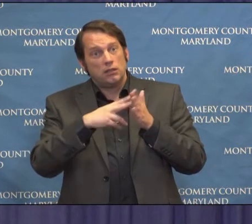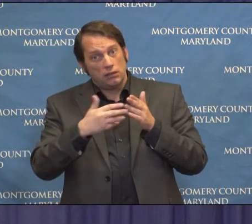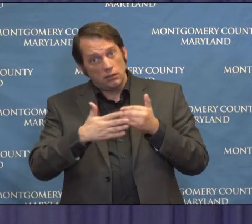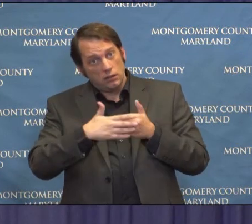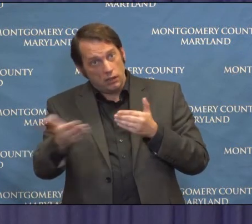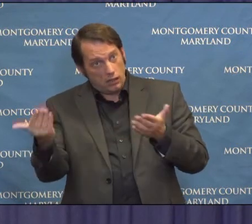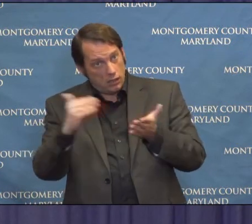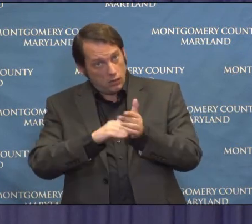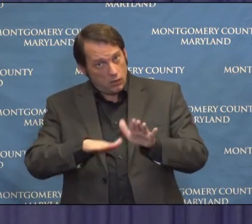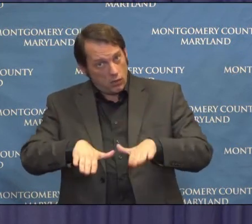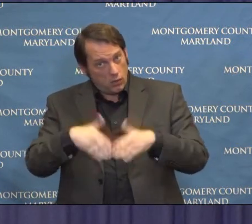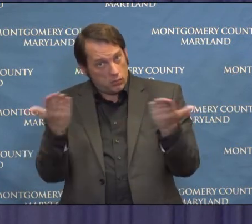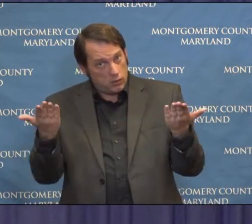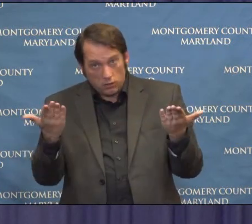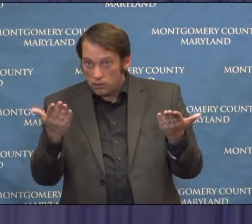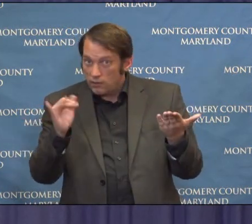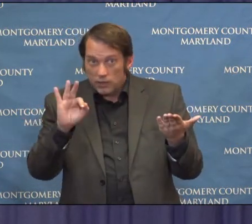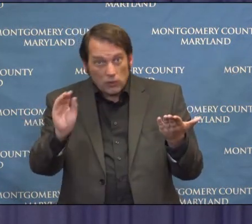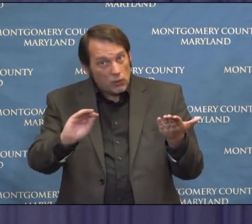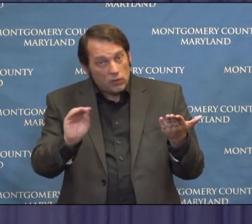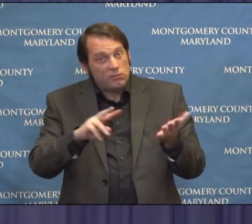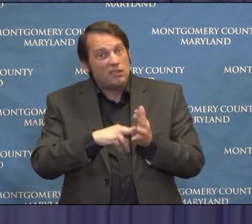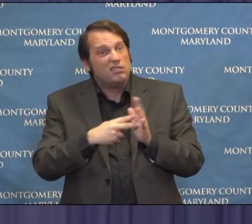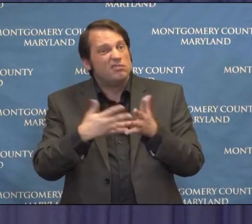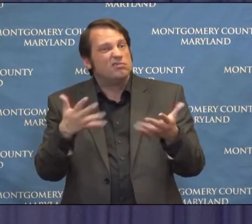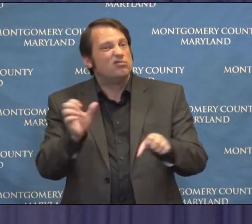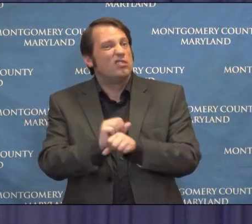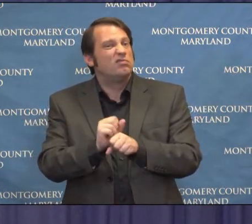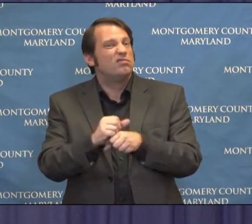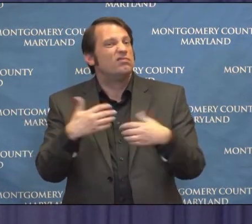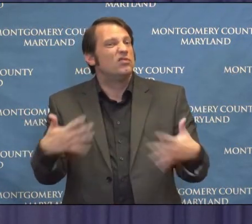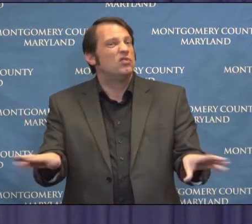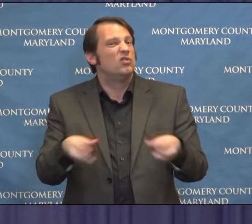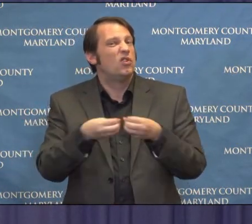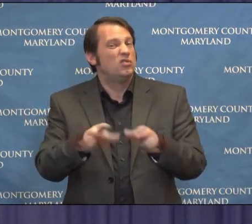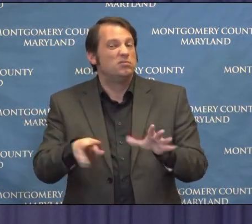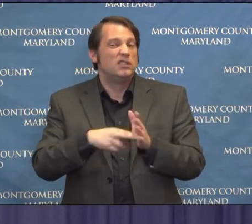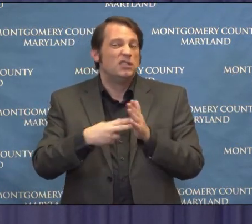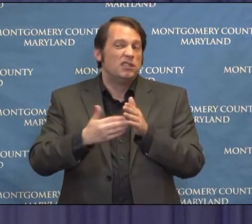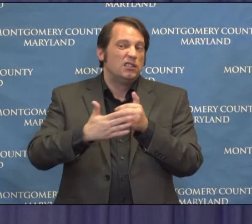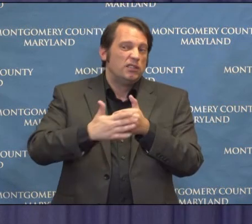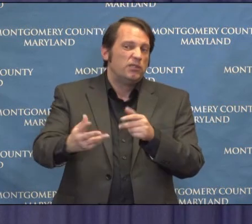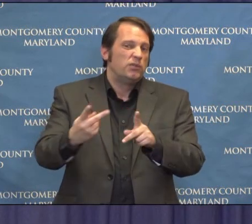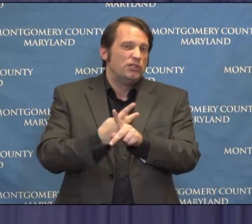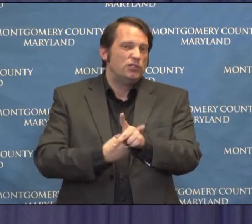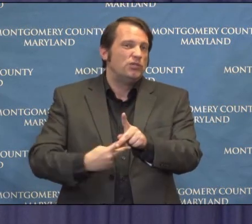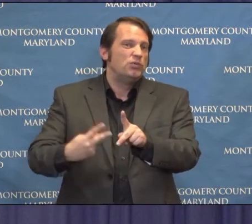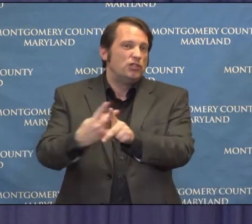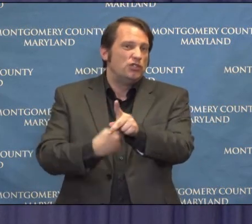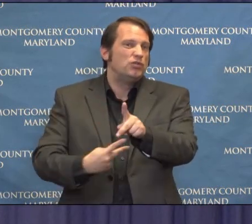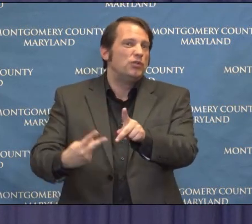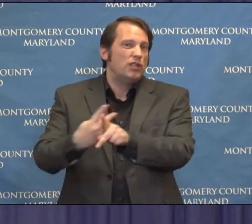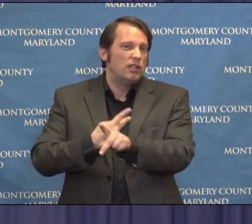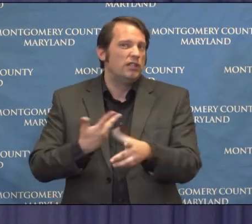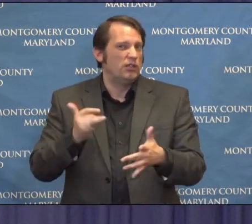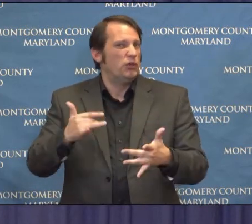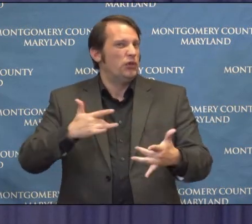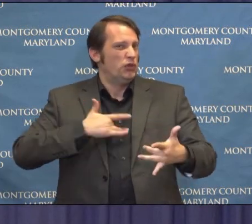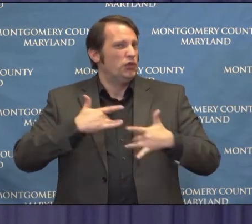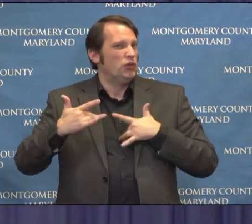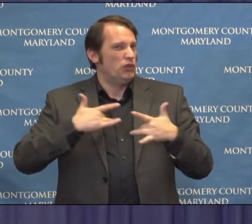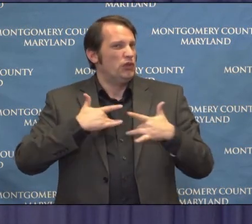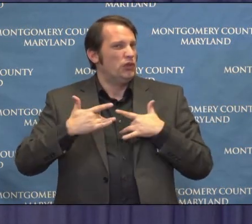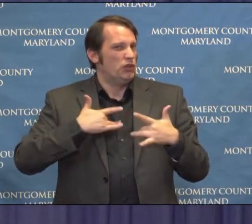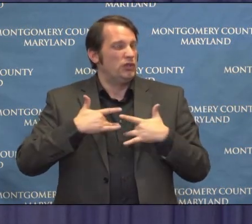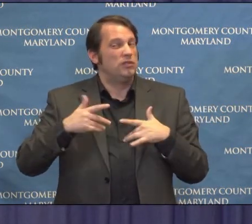be longer and deeper than it needs to be. People need to make the investment into the community and